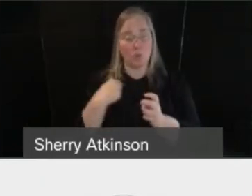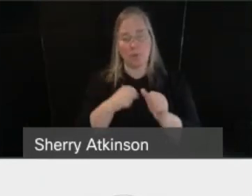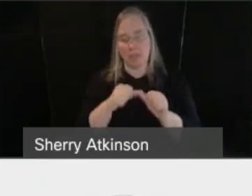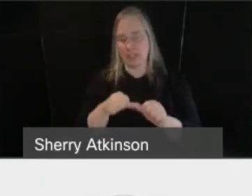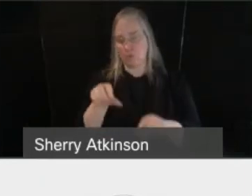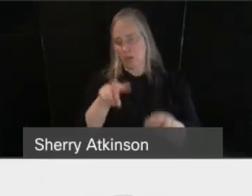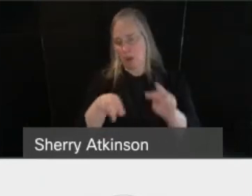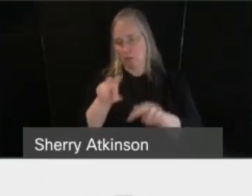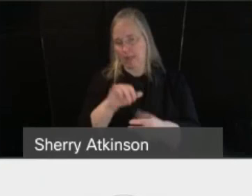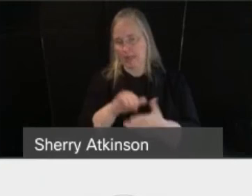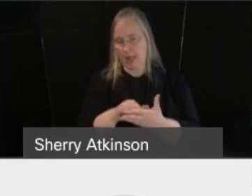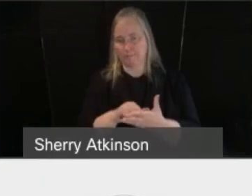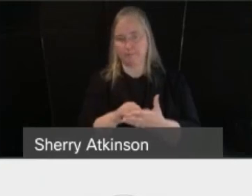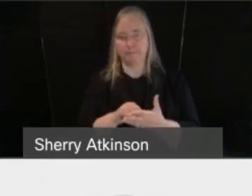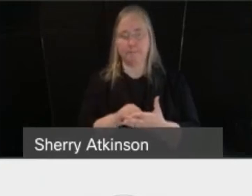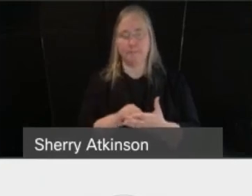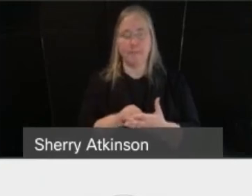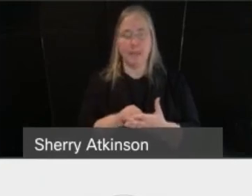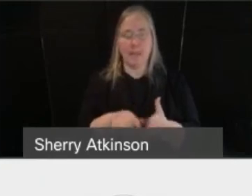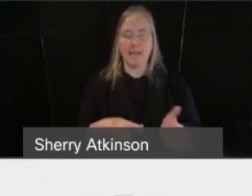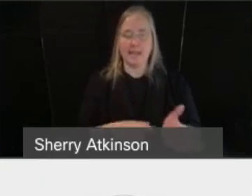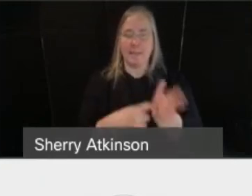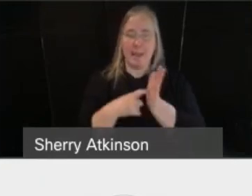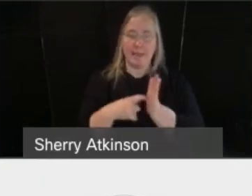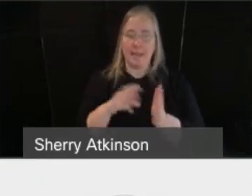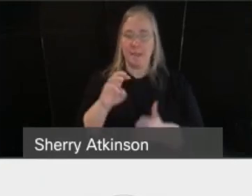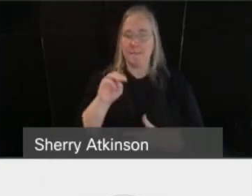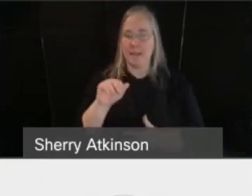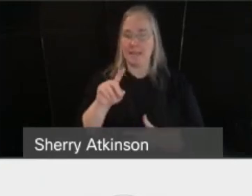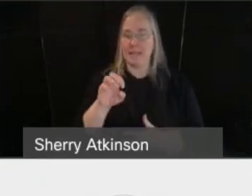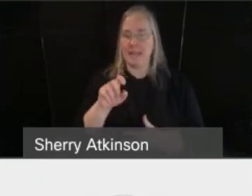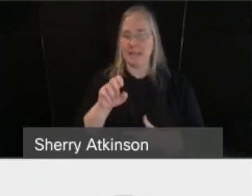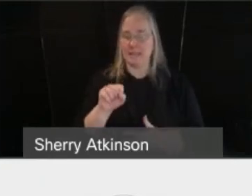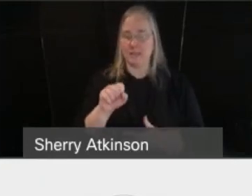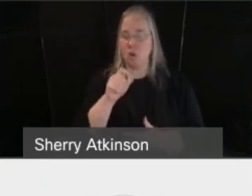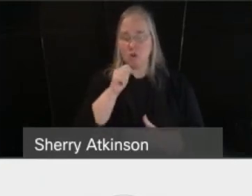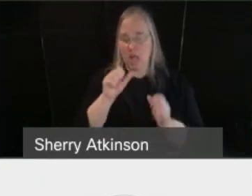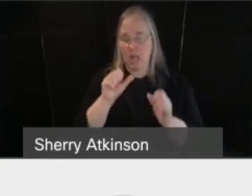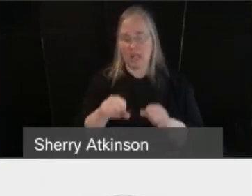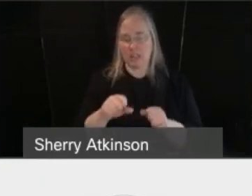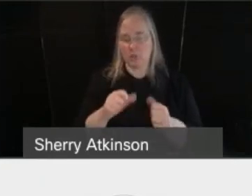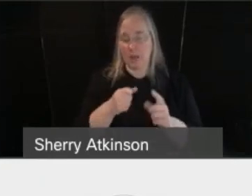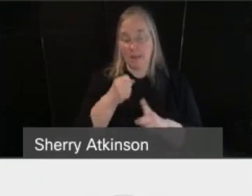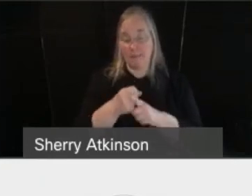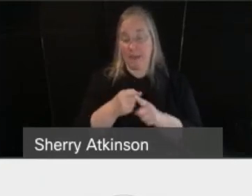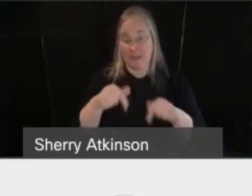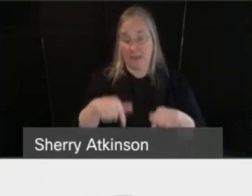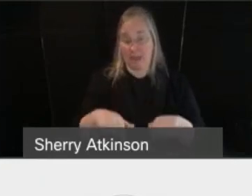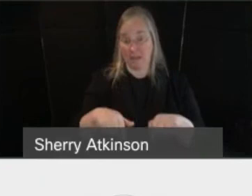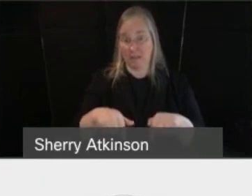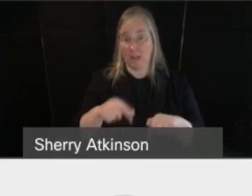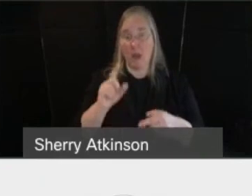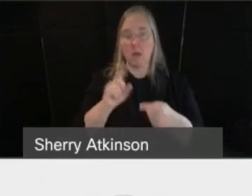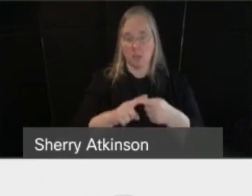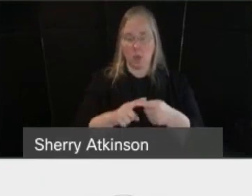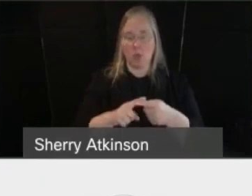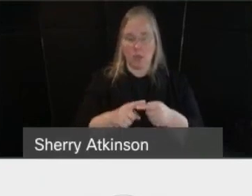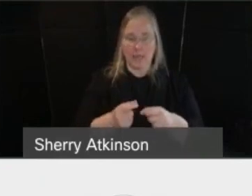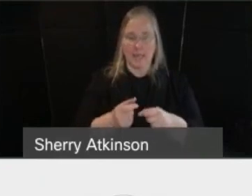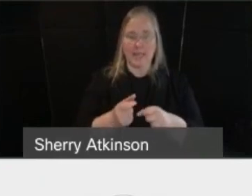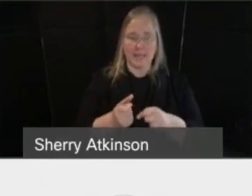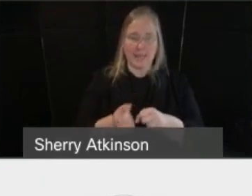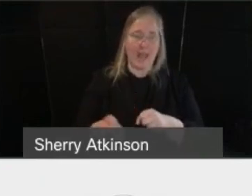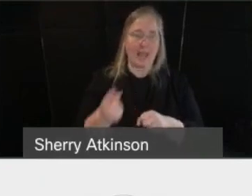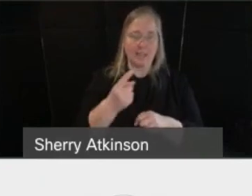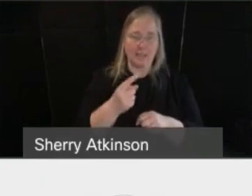that. The mandates aren't likely to impact us until the next fiscal year. So the original